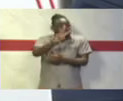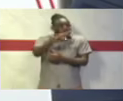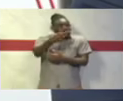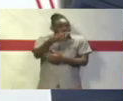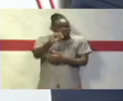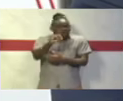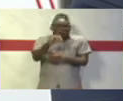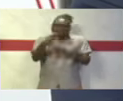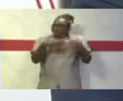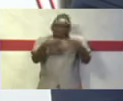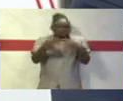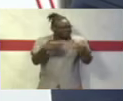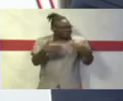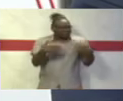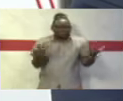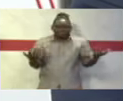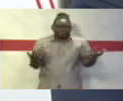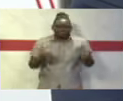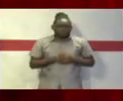Thank you very much. See you.